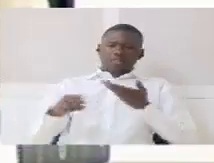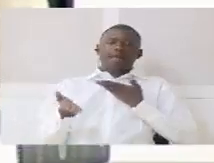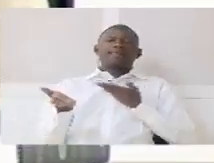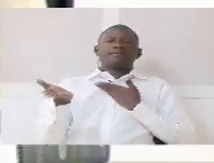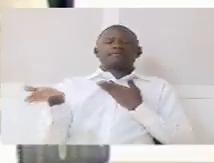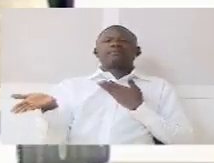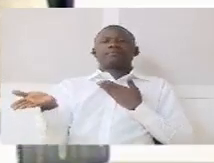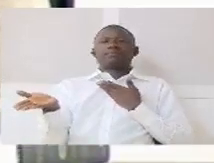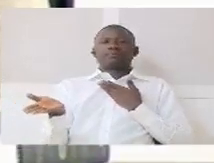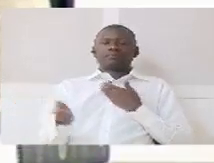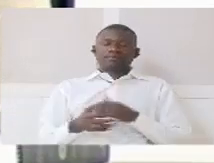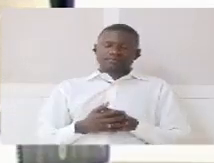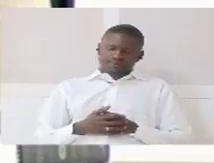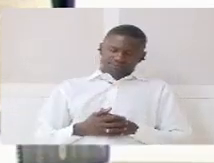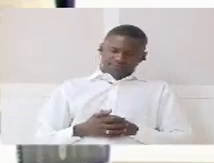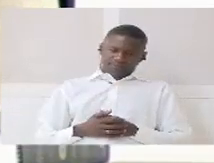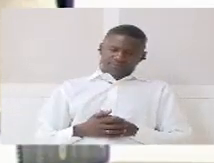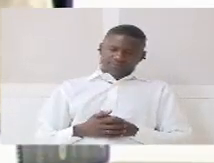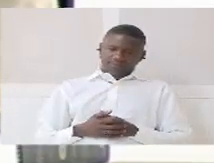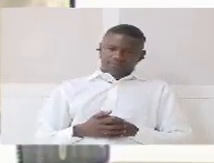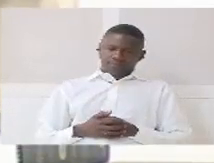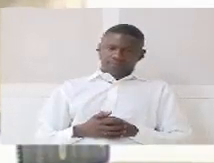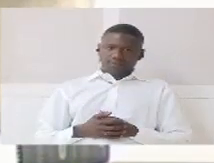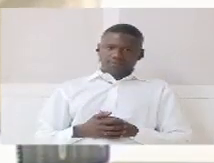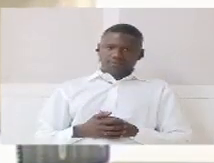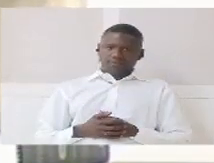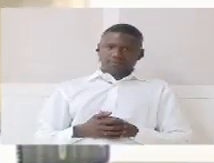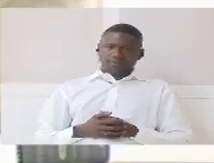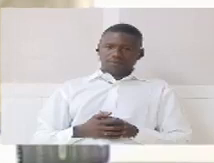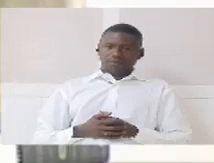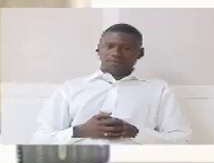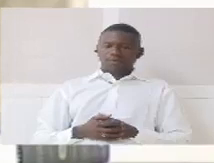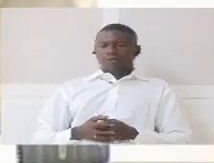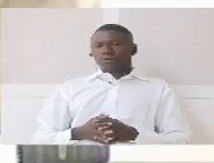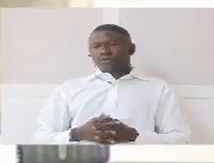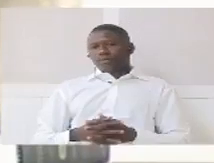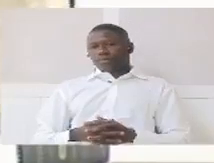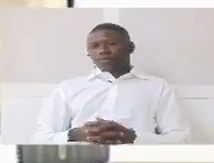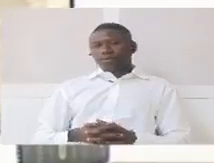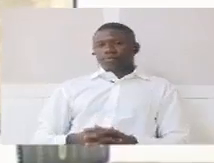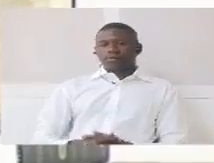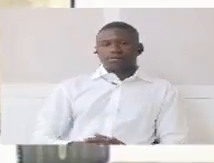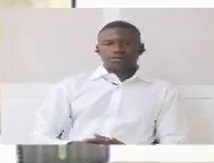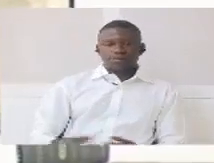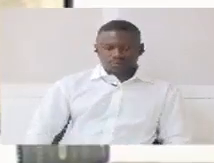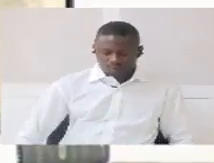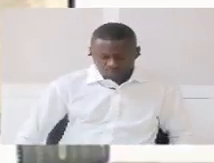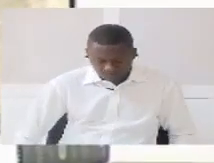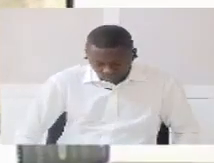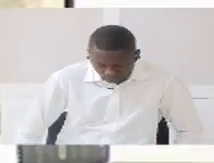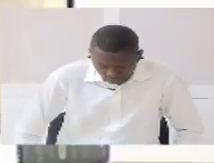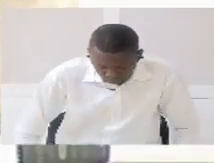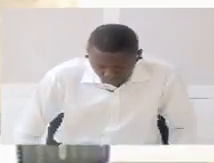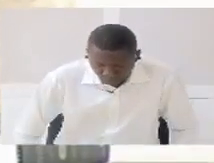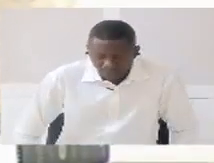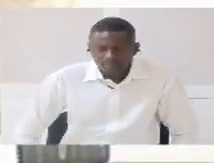murundi na nkasola ka ala yamfo buruka. Akame nyini nka fo, ye kuke Musa le kasoko no je, memba itan lako,